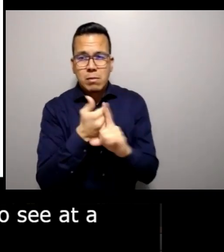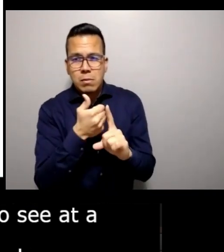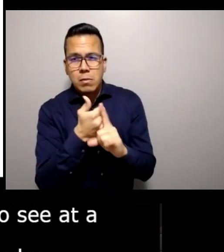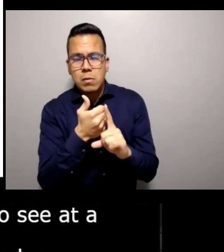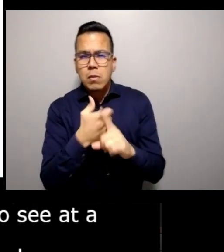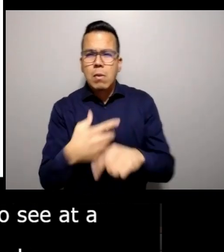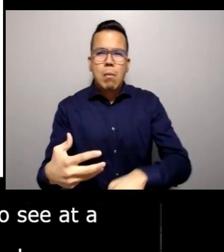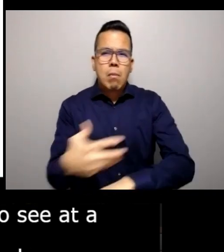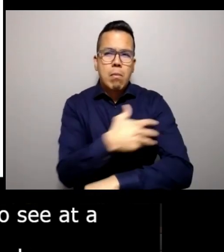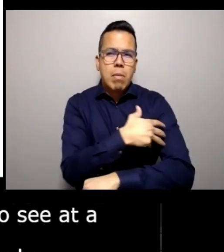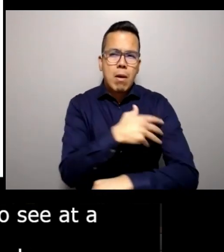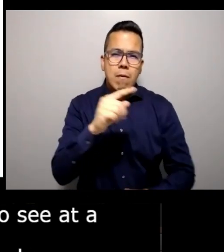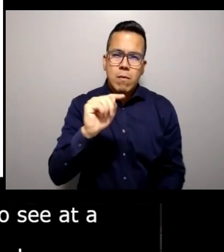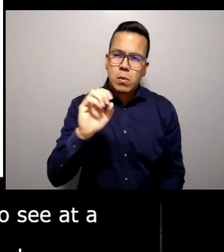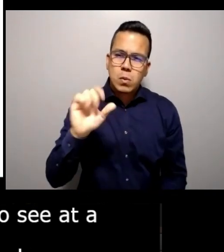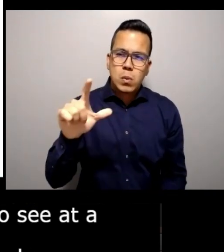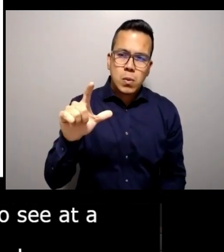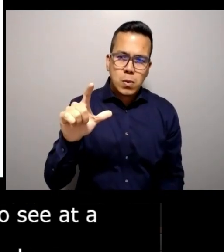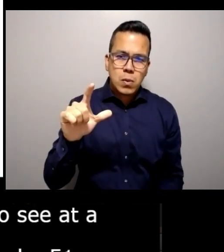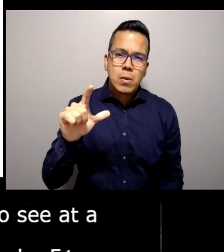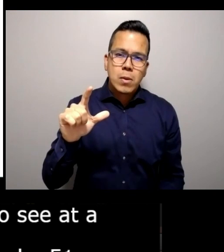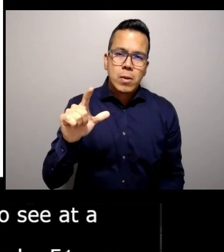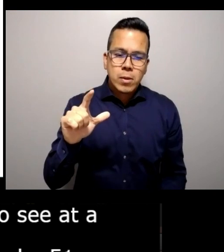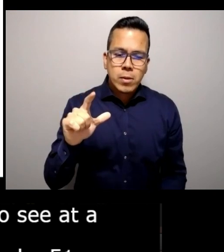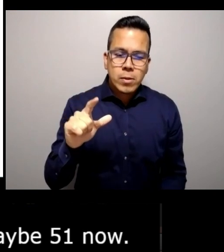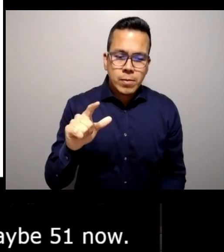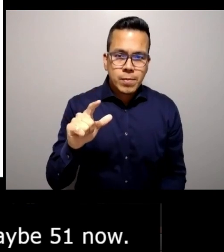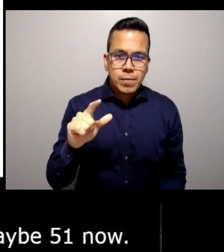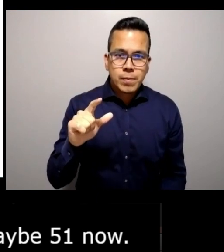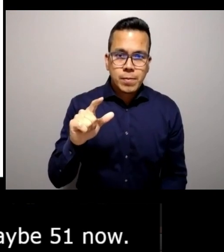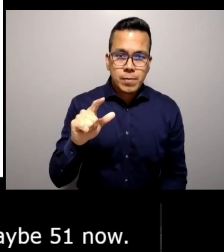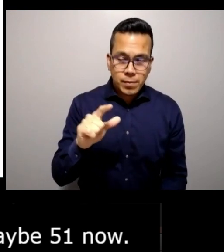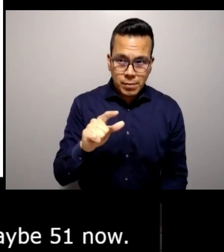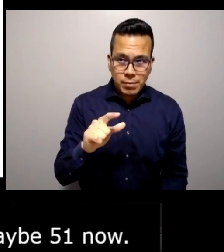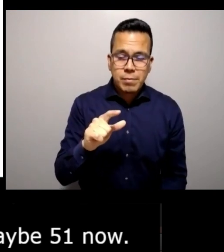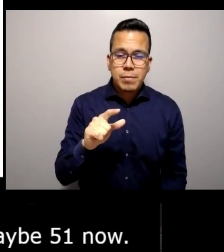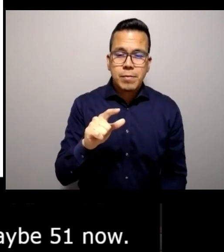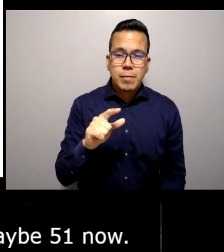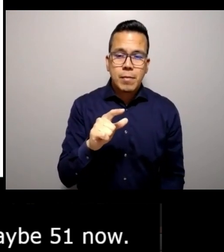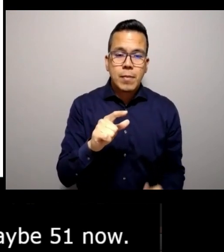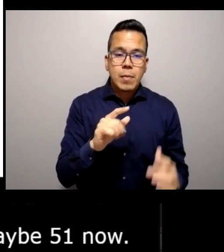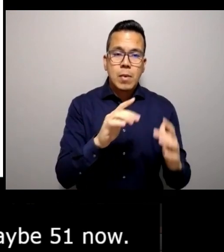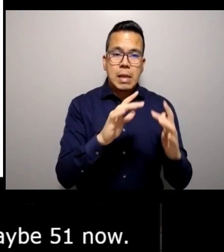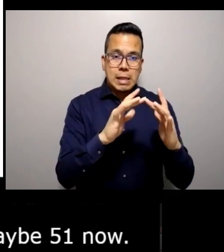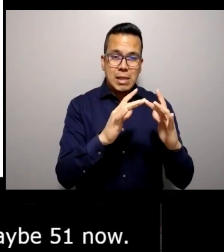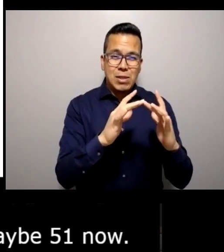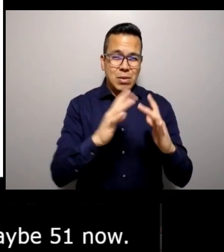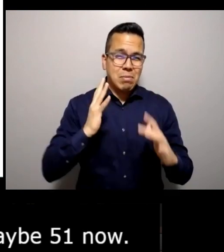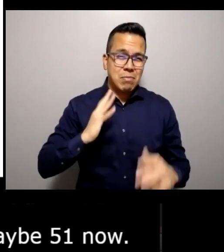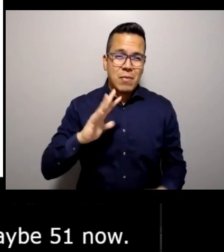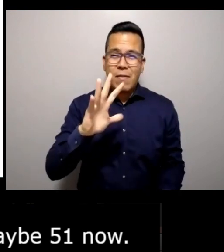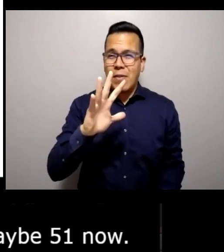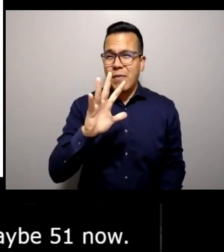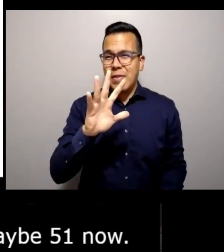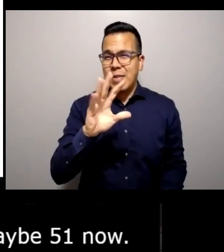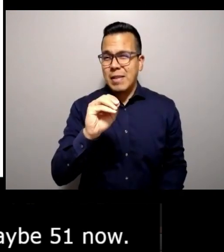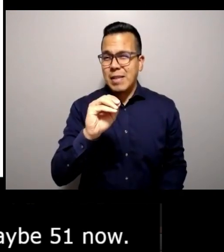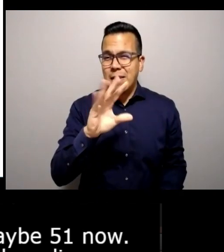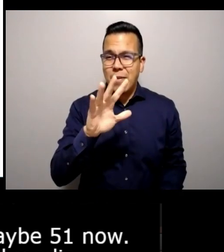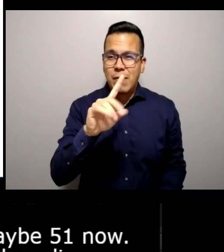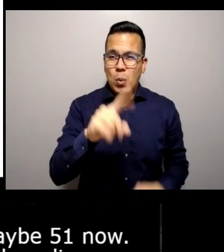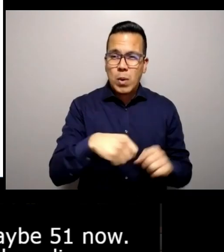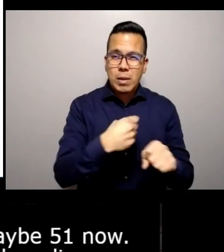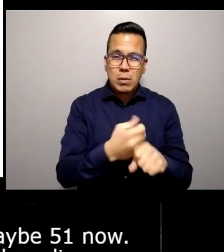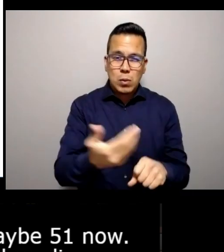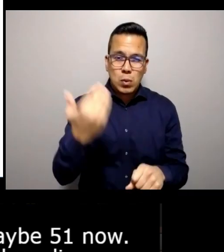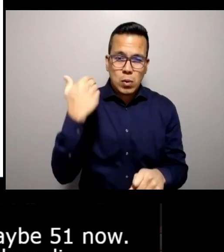The World Wide Web is about half that age. And social media isn't even